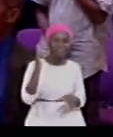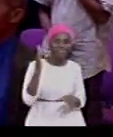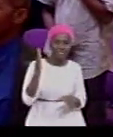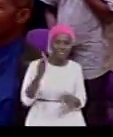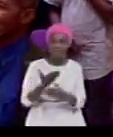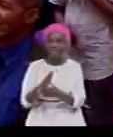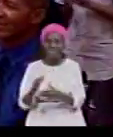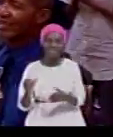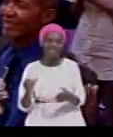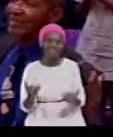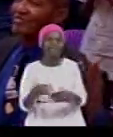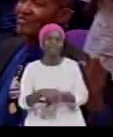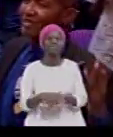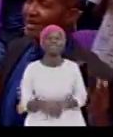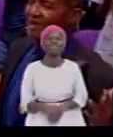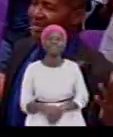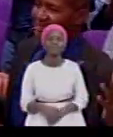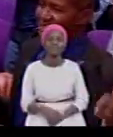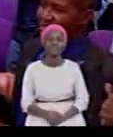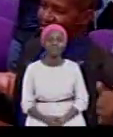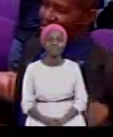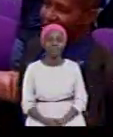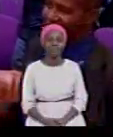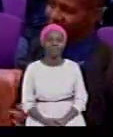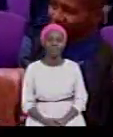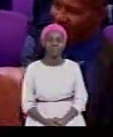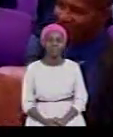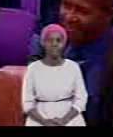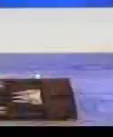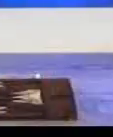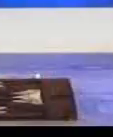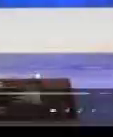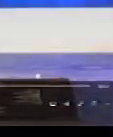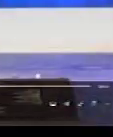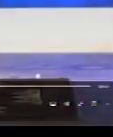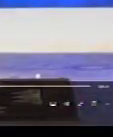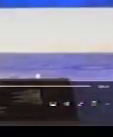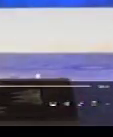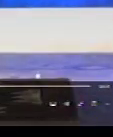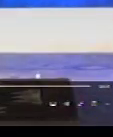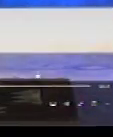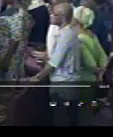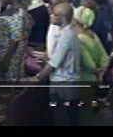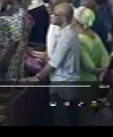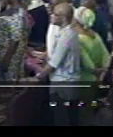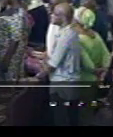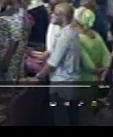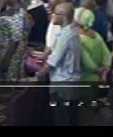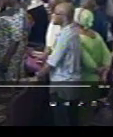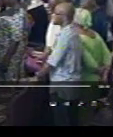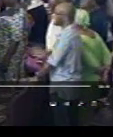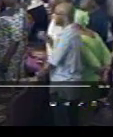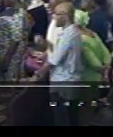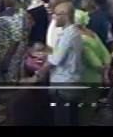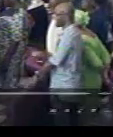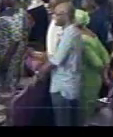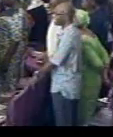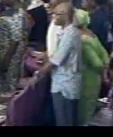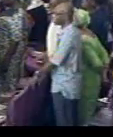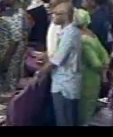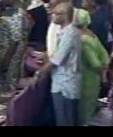The moderating overseer, please. The Lord has done. And the whole church said,